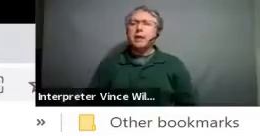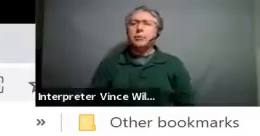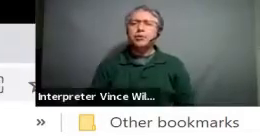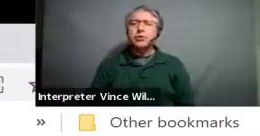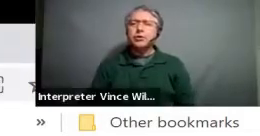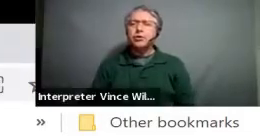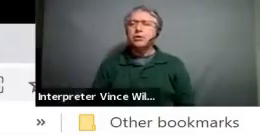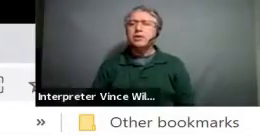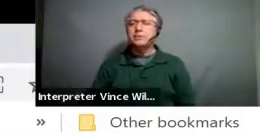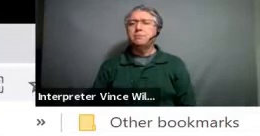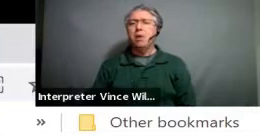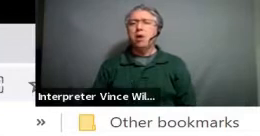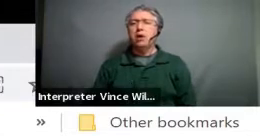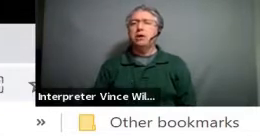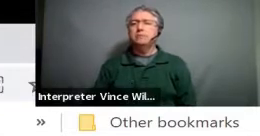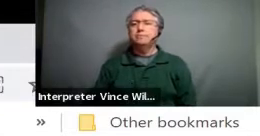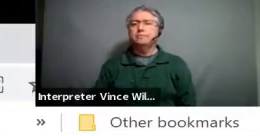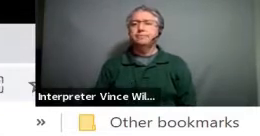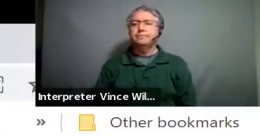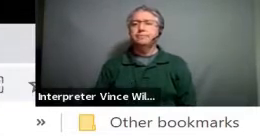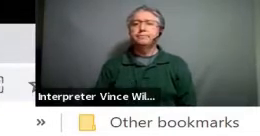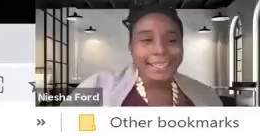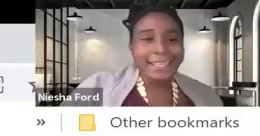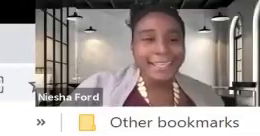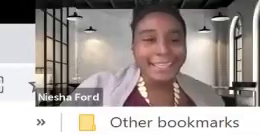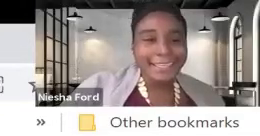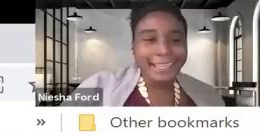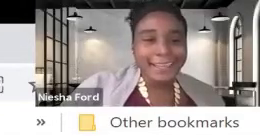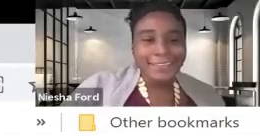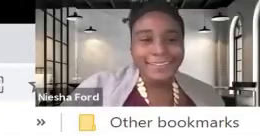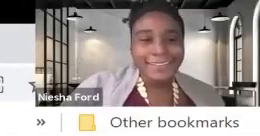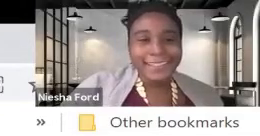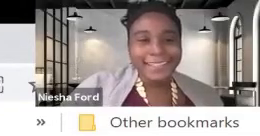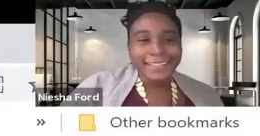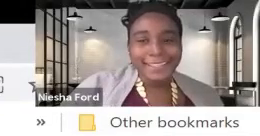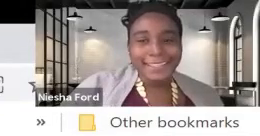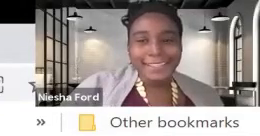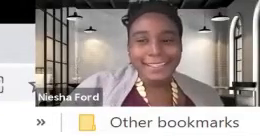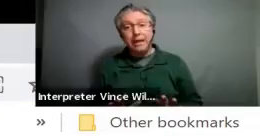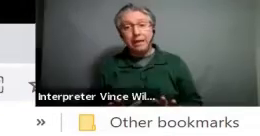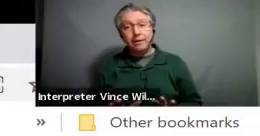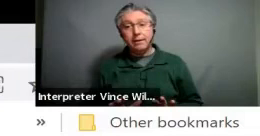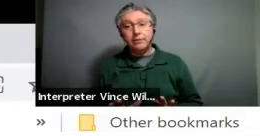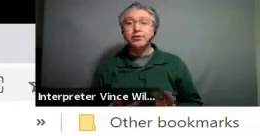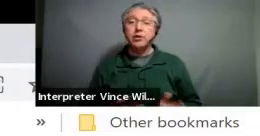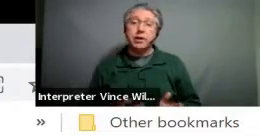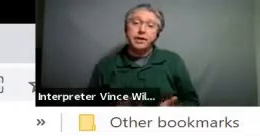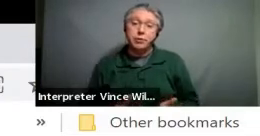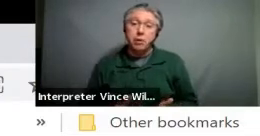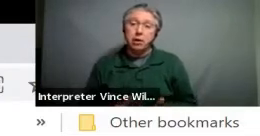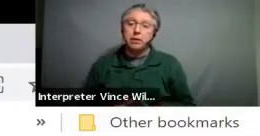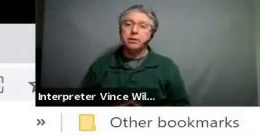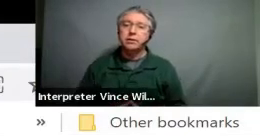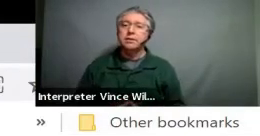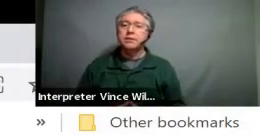I had a persona who was named Mark. Yeah. Yeah. But not me, just